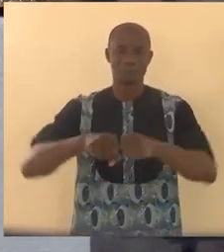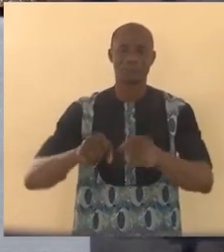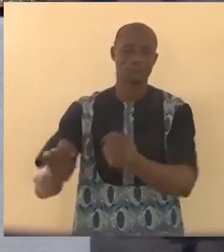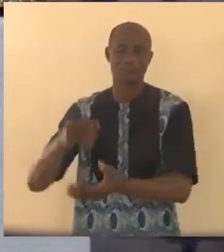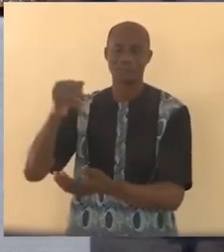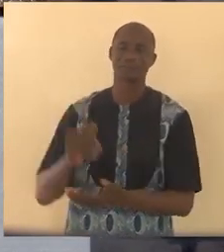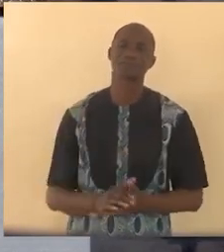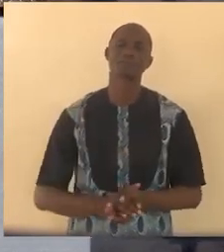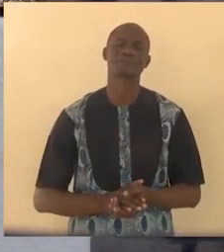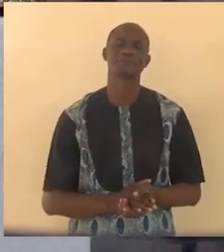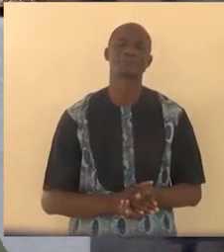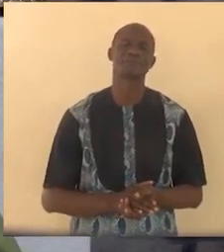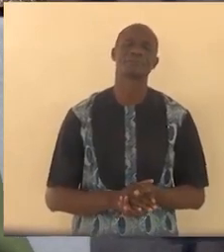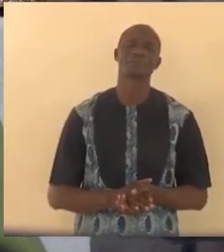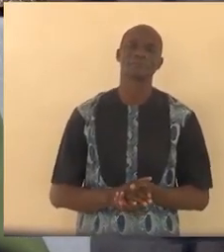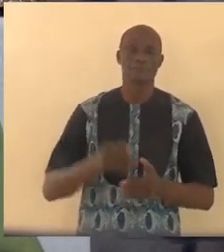the whole thing.